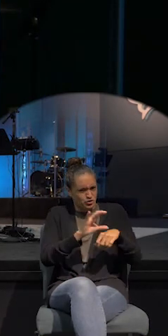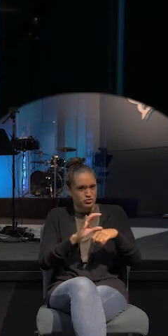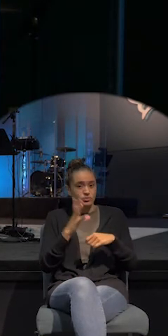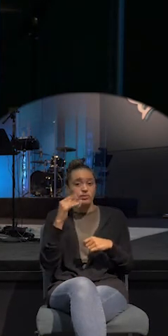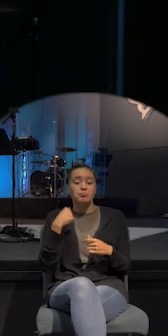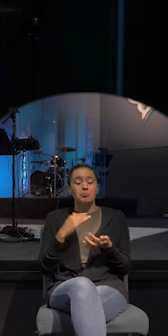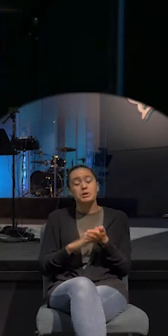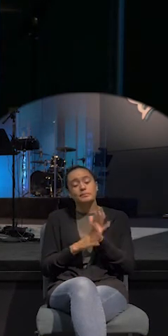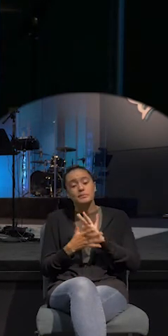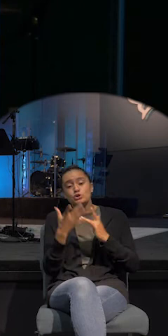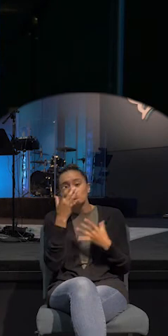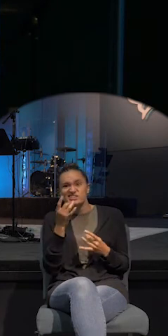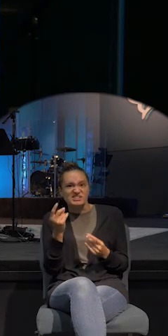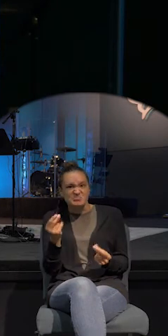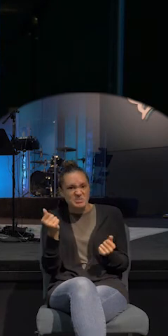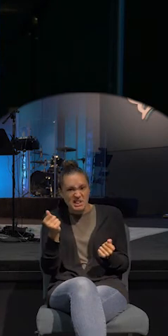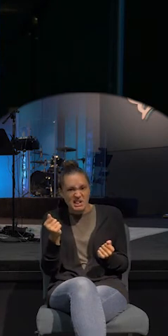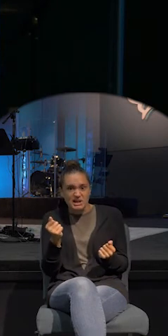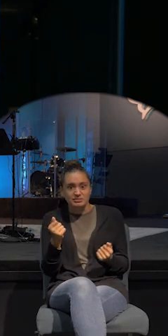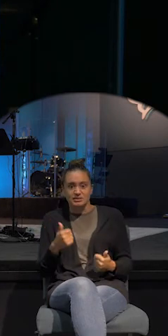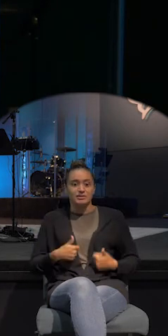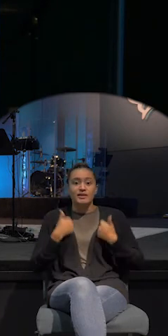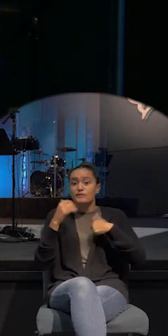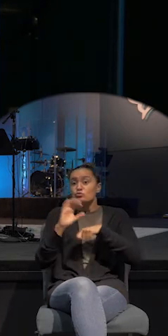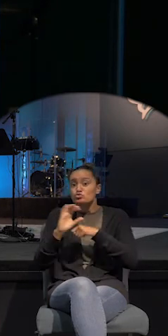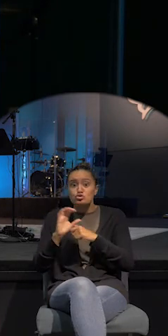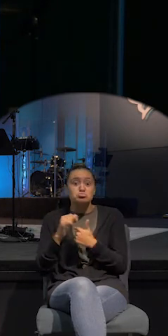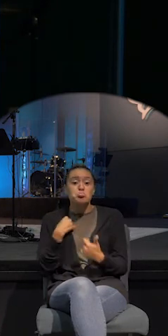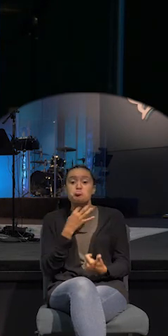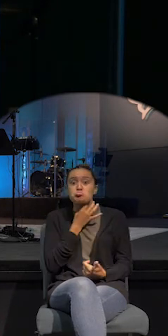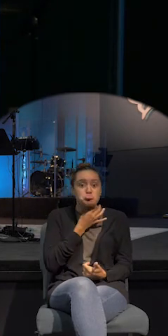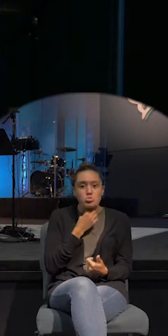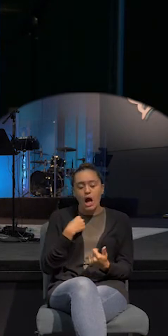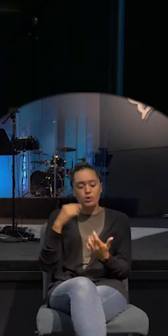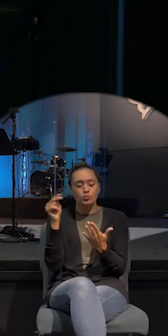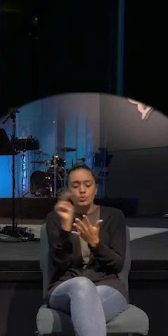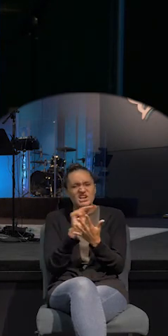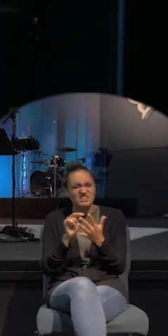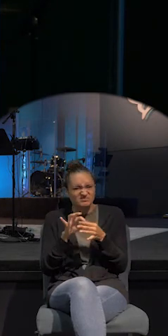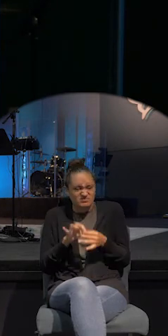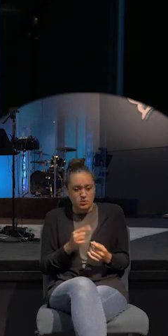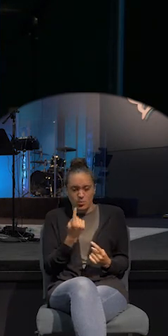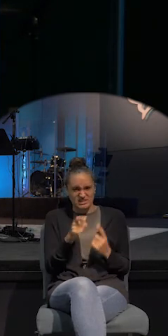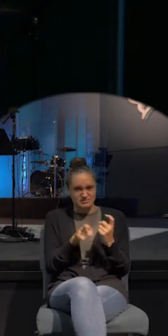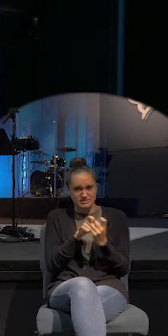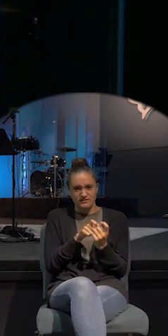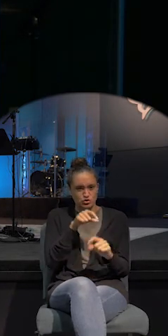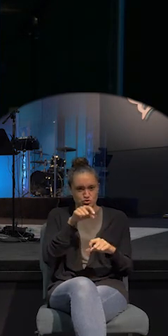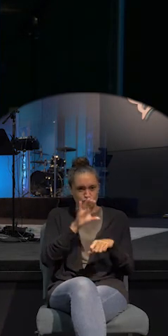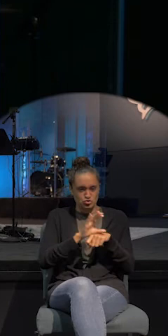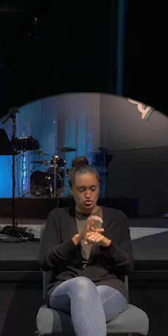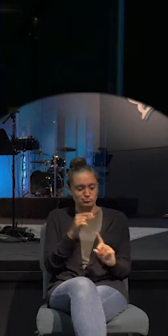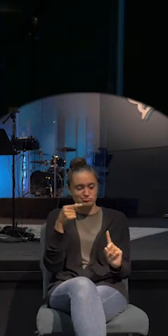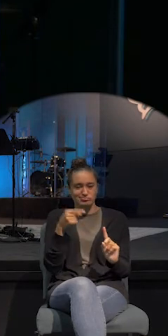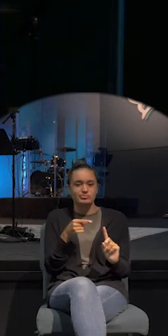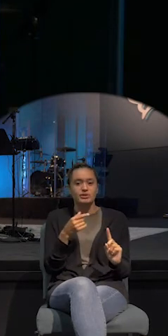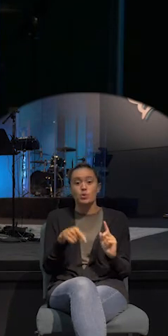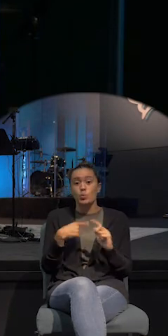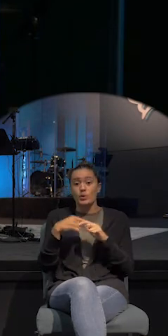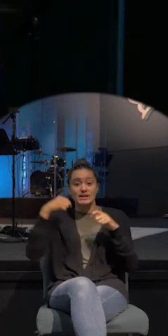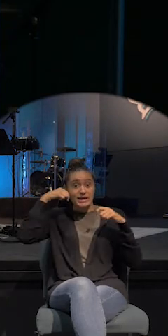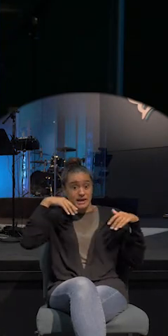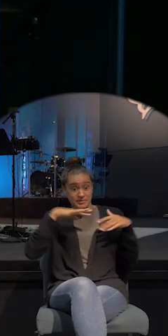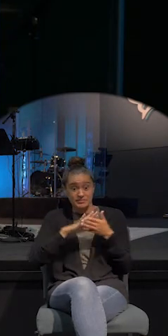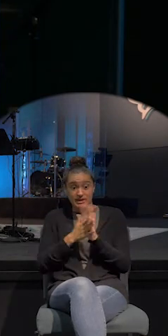because I became interested immediately in the life of the church and all, and I was reading about this one particular church that when a hippie got